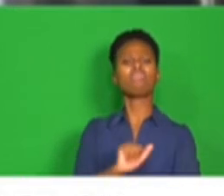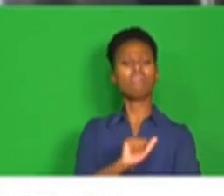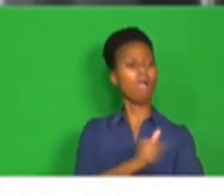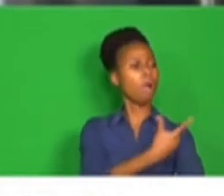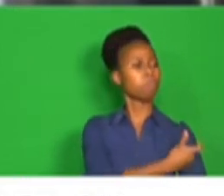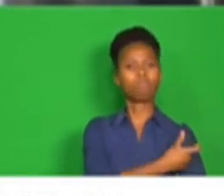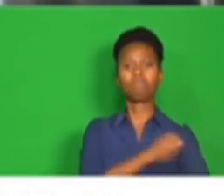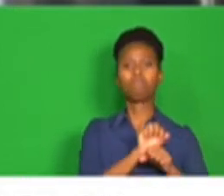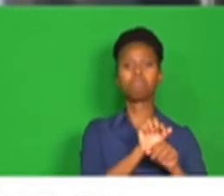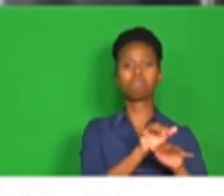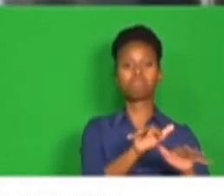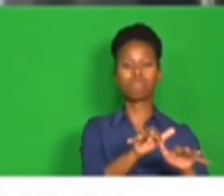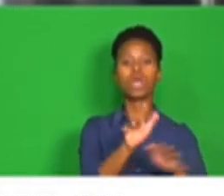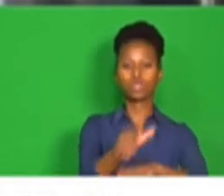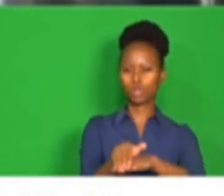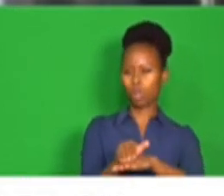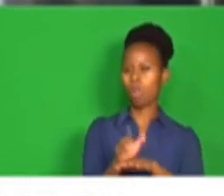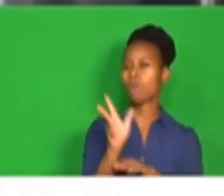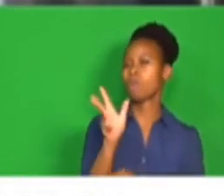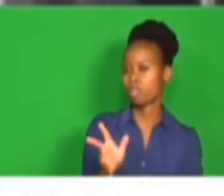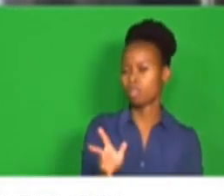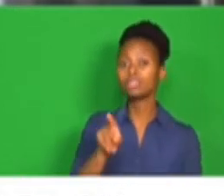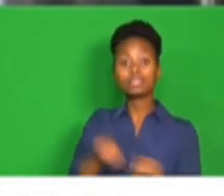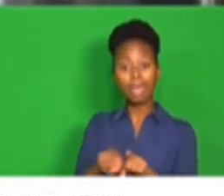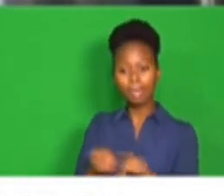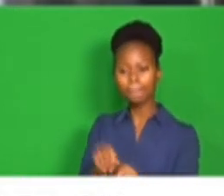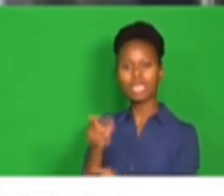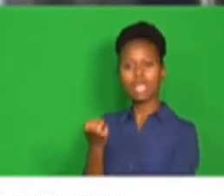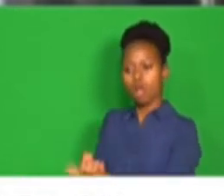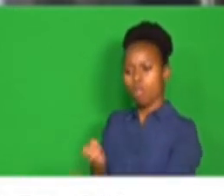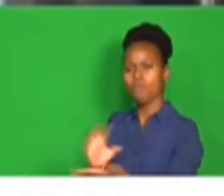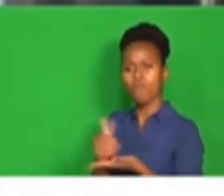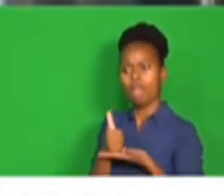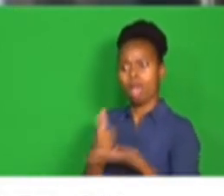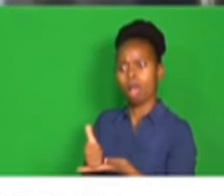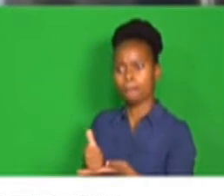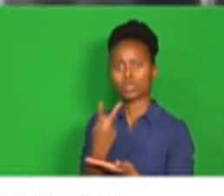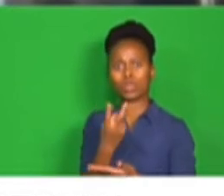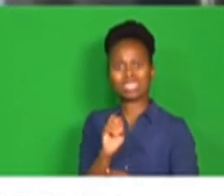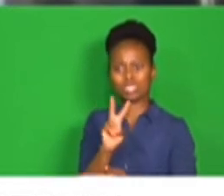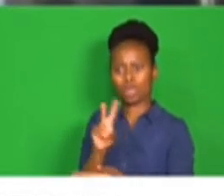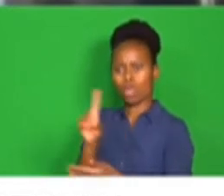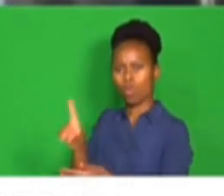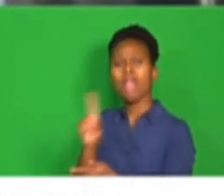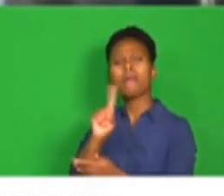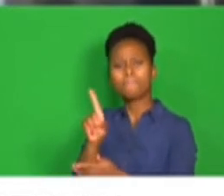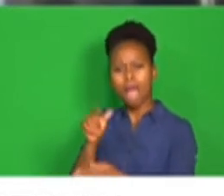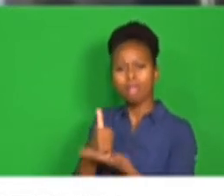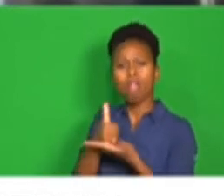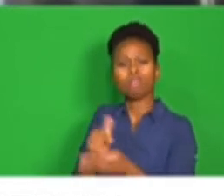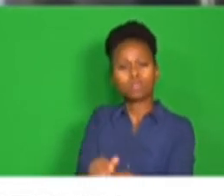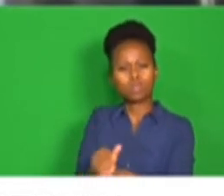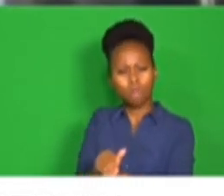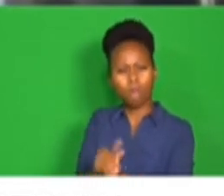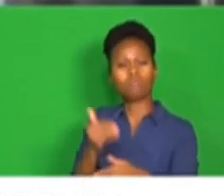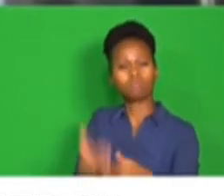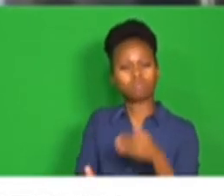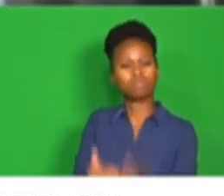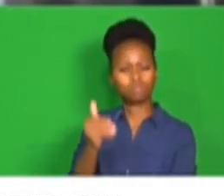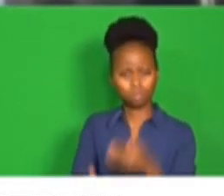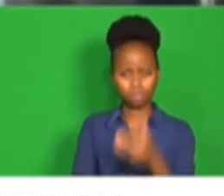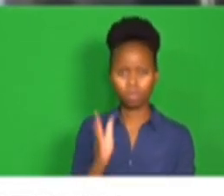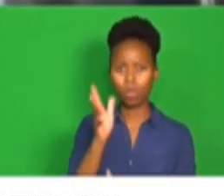could create an uneven pace of global economic recovery in 2021. The International Monetary